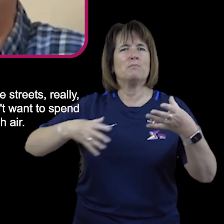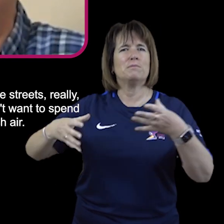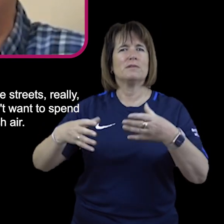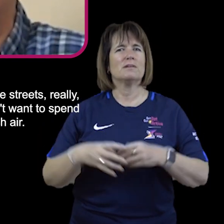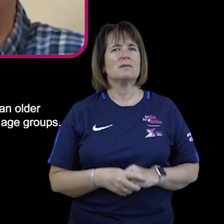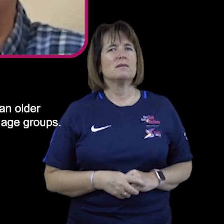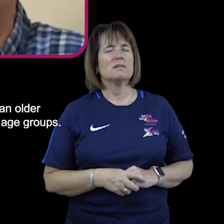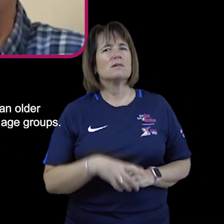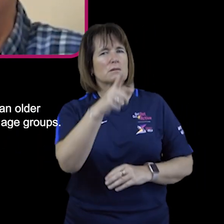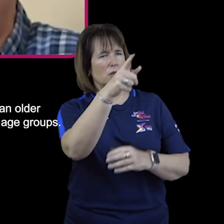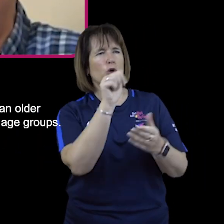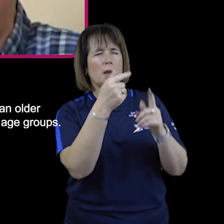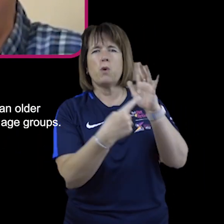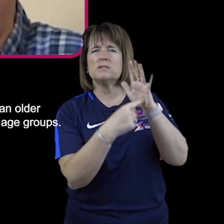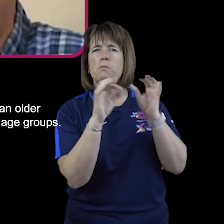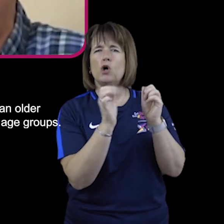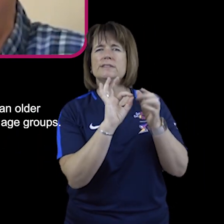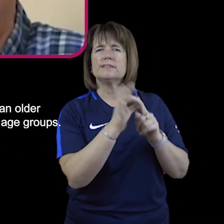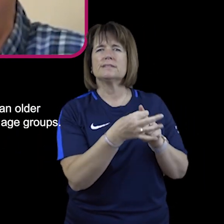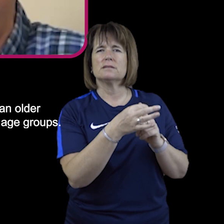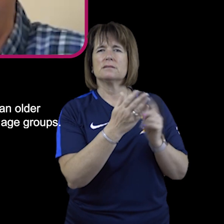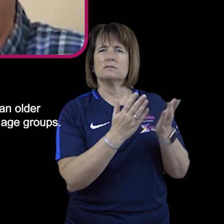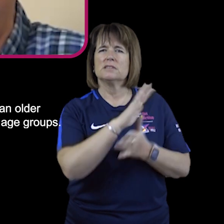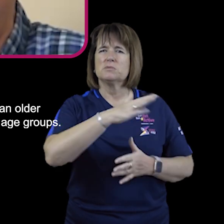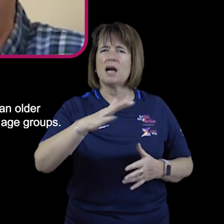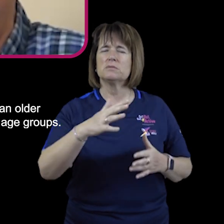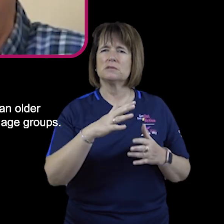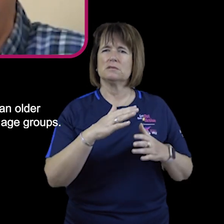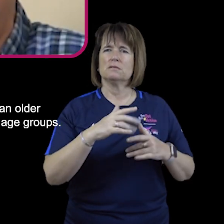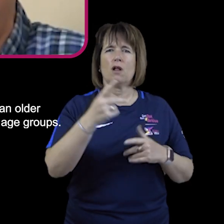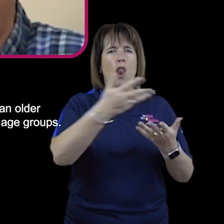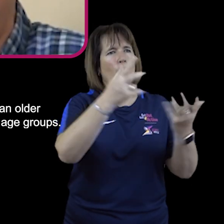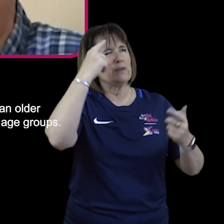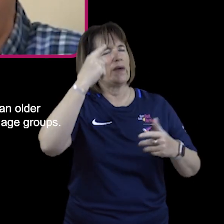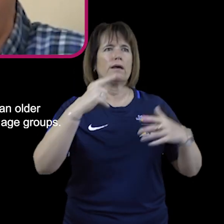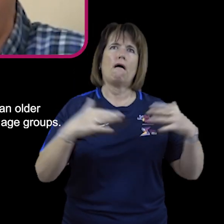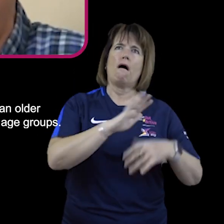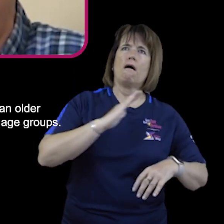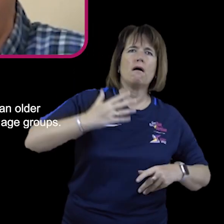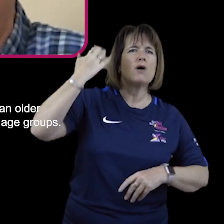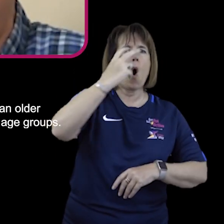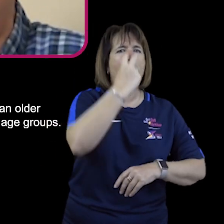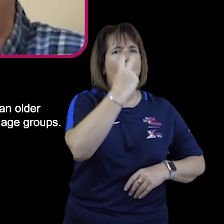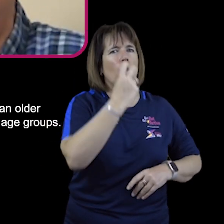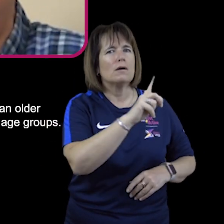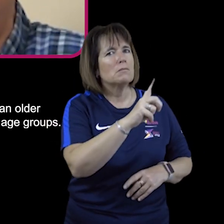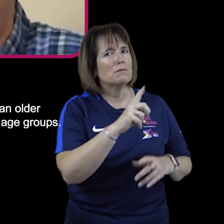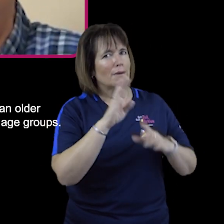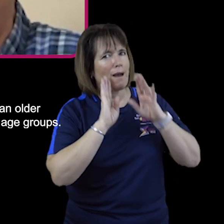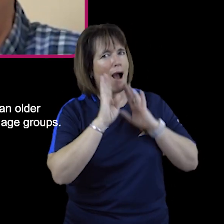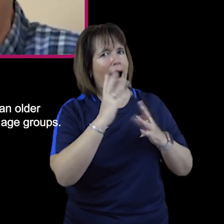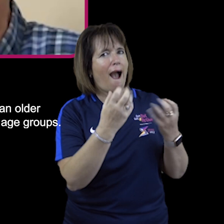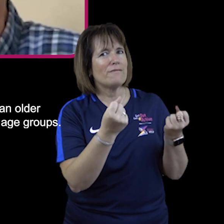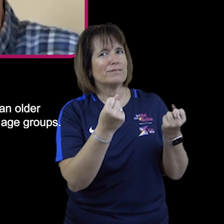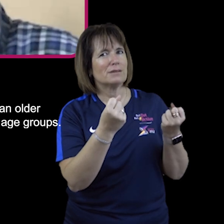yeah. Yeah, you make a really valid point, because sometimes you think veterans denotes an older generation, but of course it doesn't,